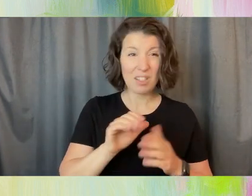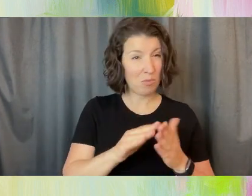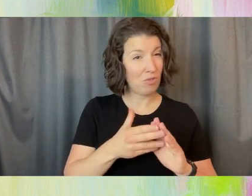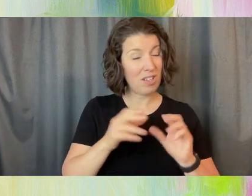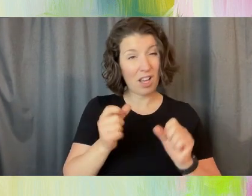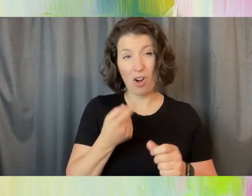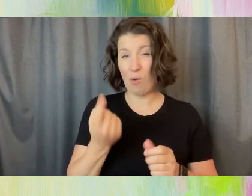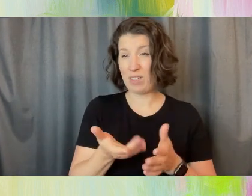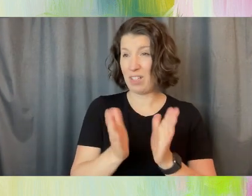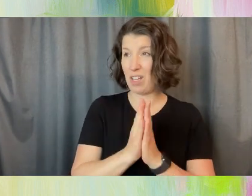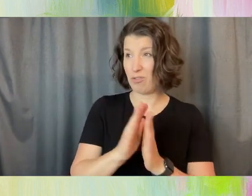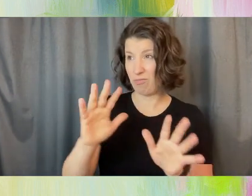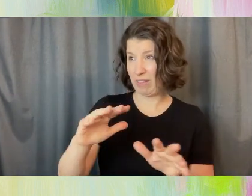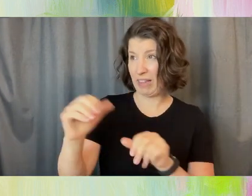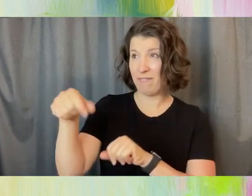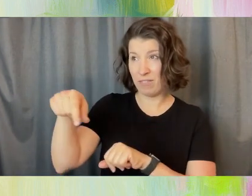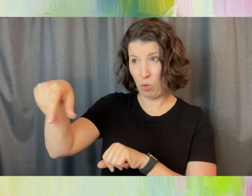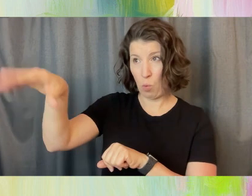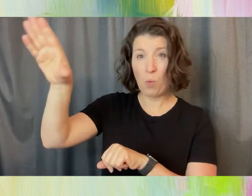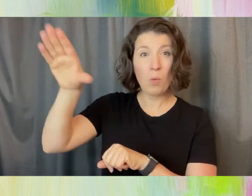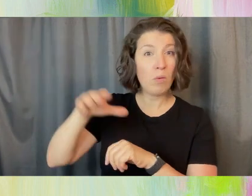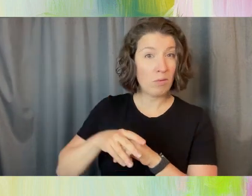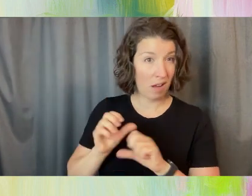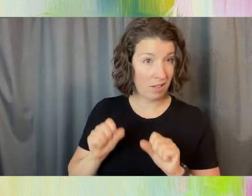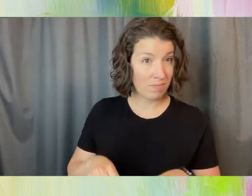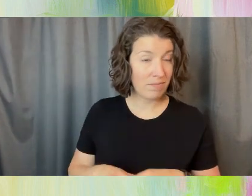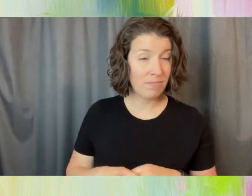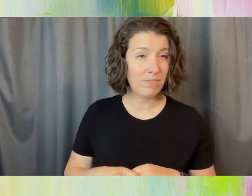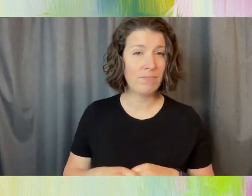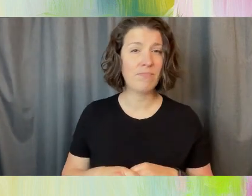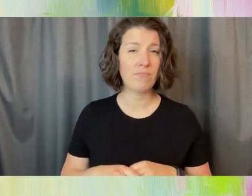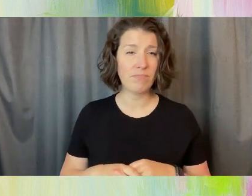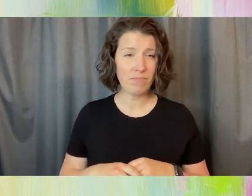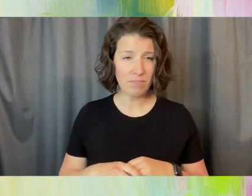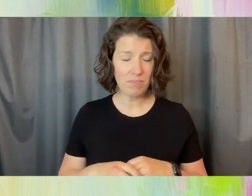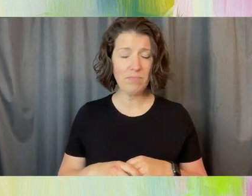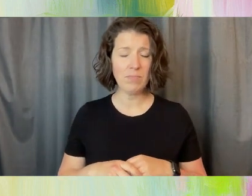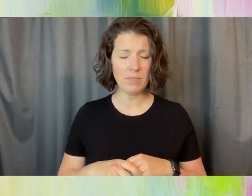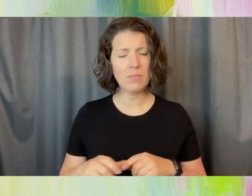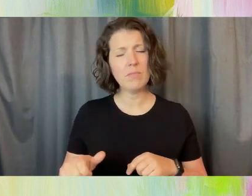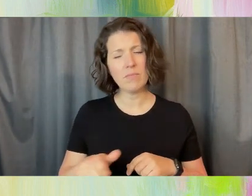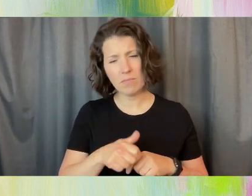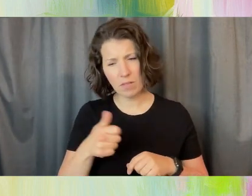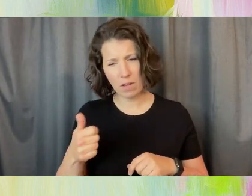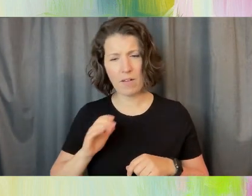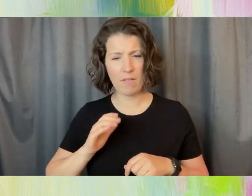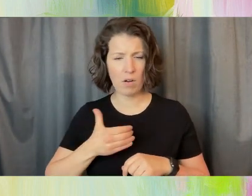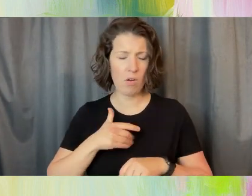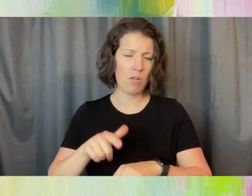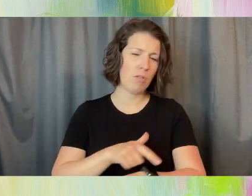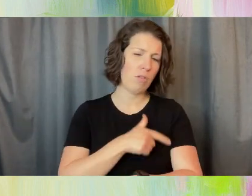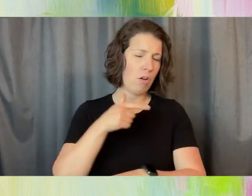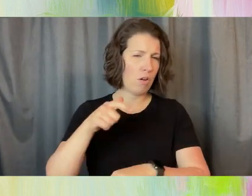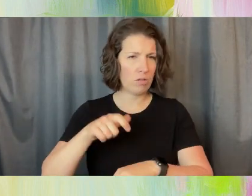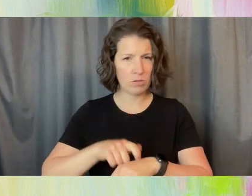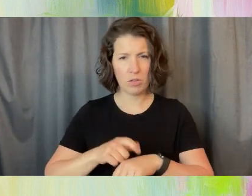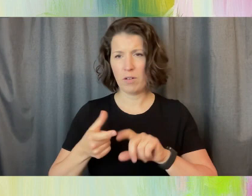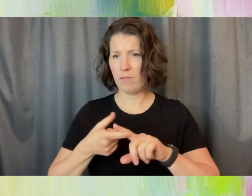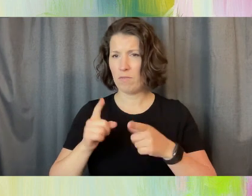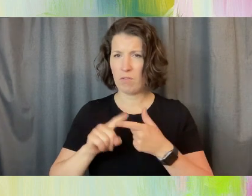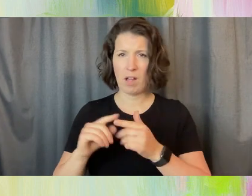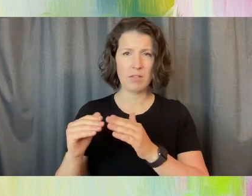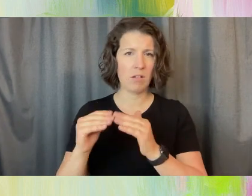Next slide, please. So another of our long-term friends and colleagues who we've done a number of projects